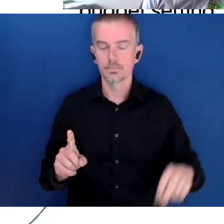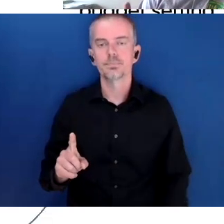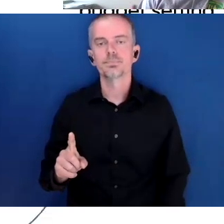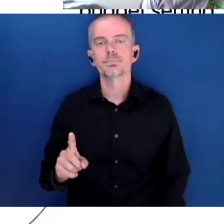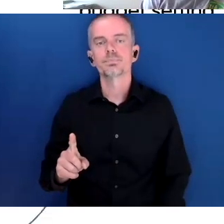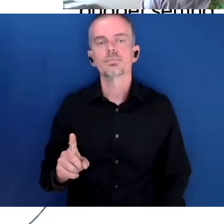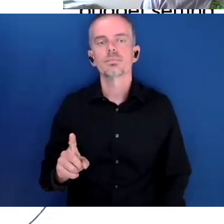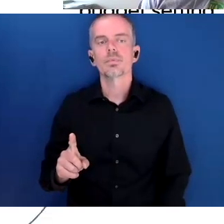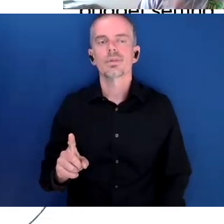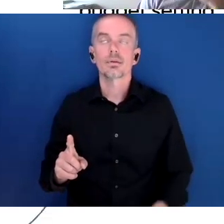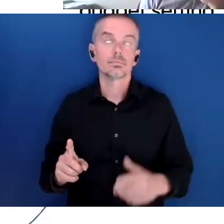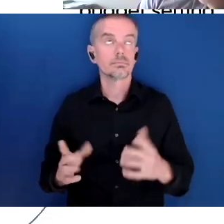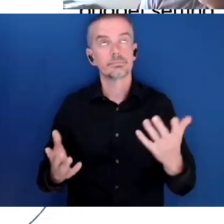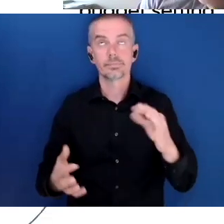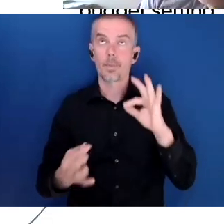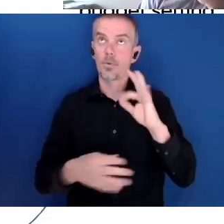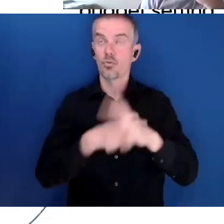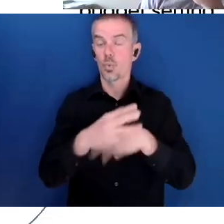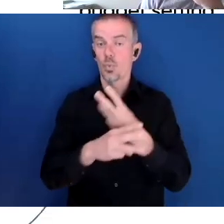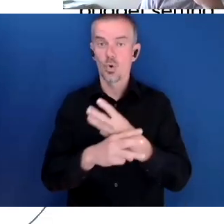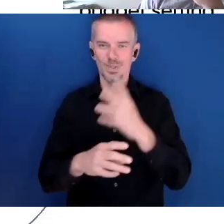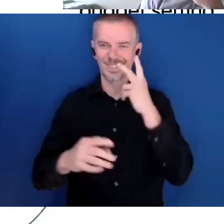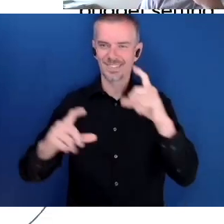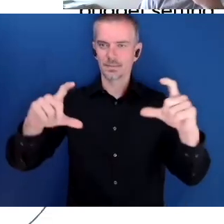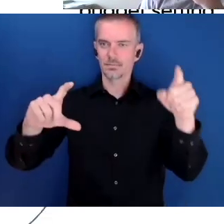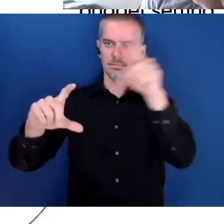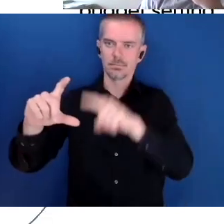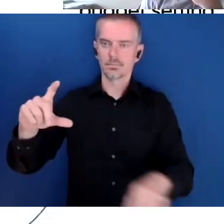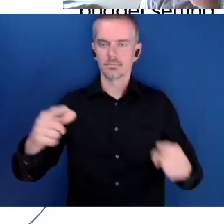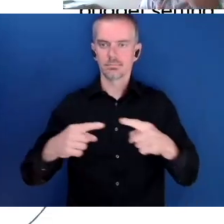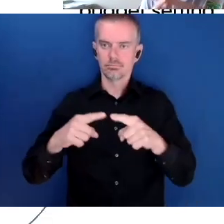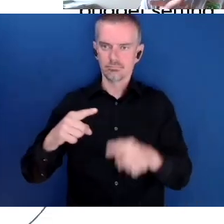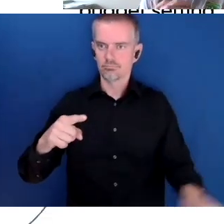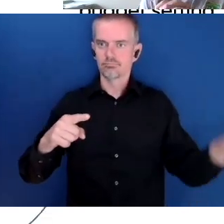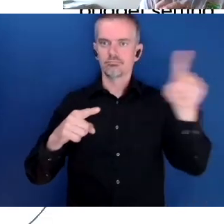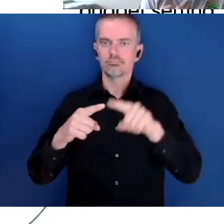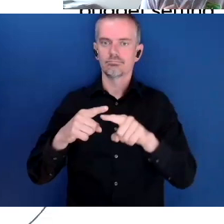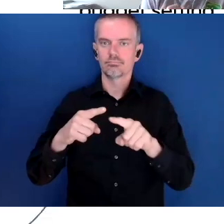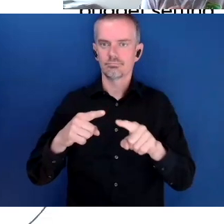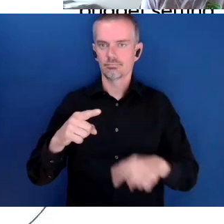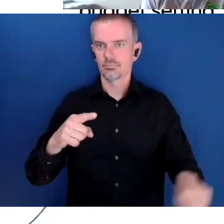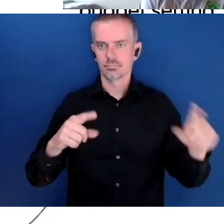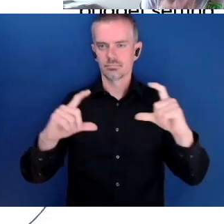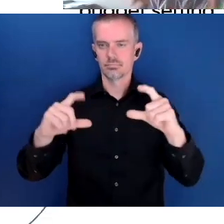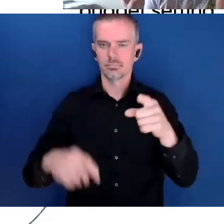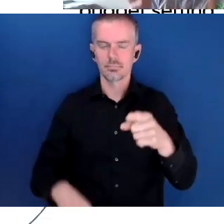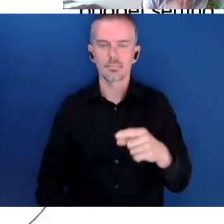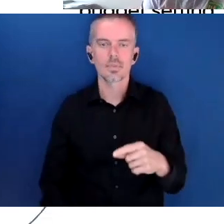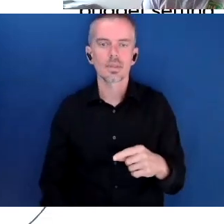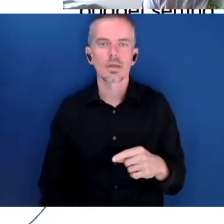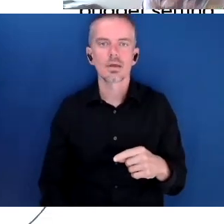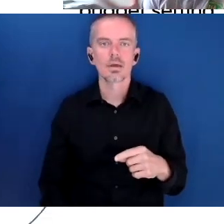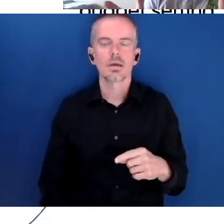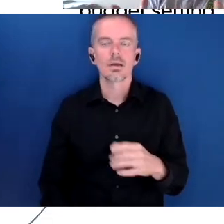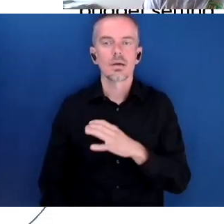in an ideal world, if you kind of look at this circle chart on kind of the right side of the screen,